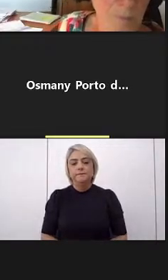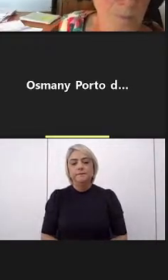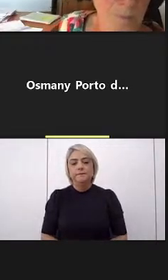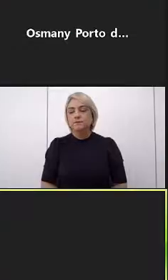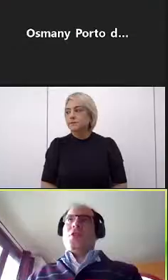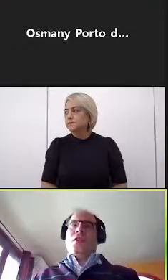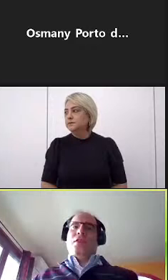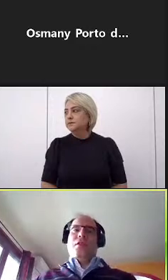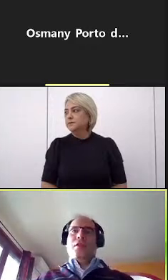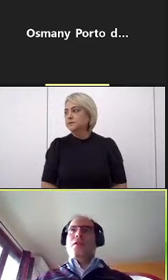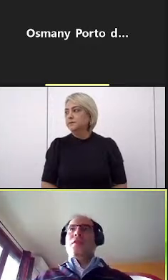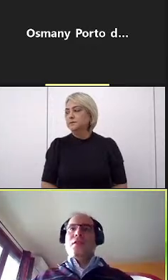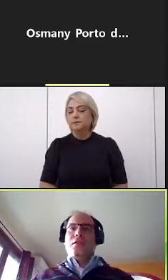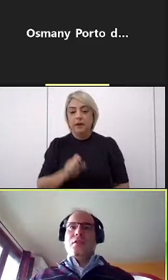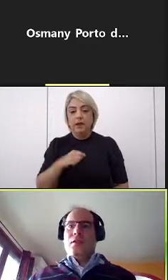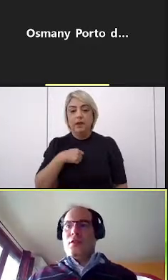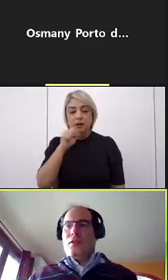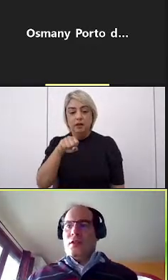Yes. Yes, okay.